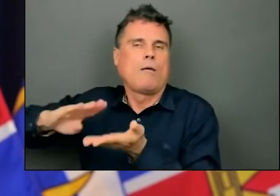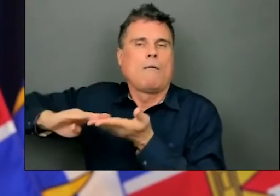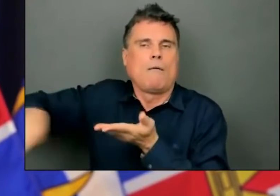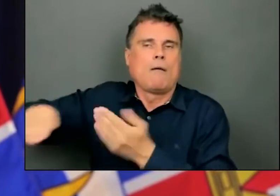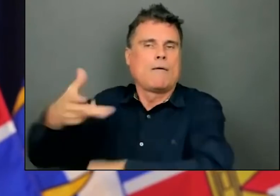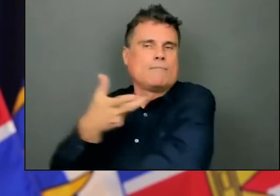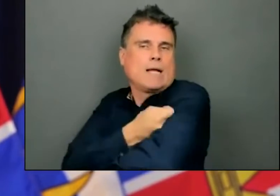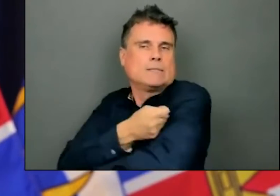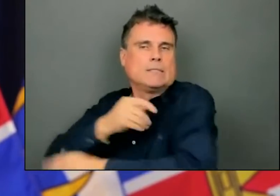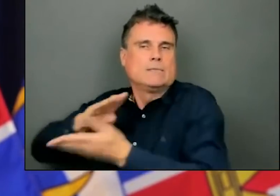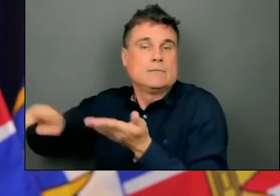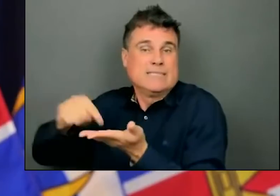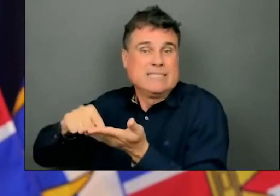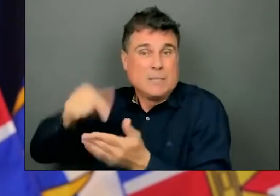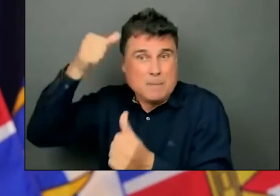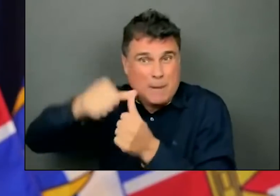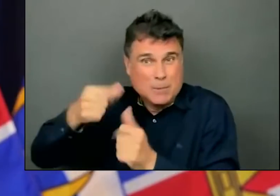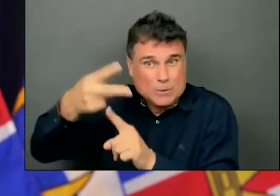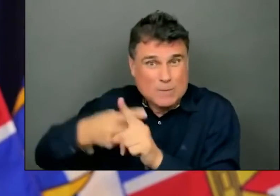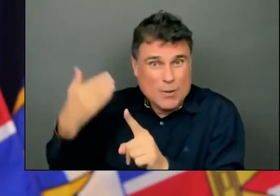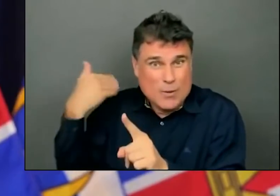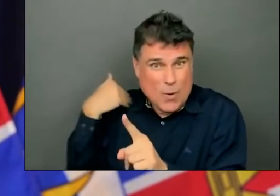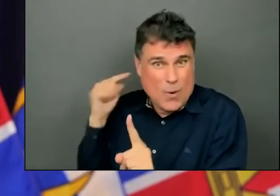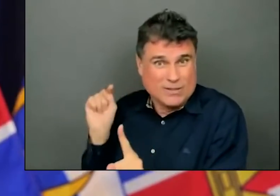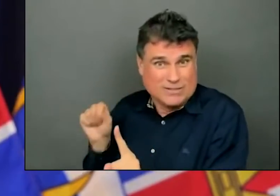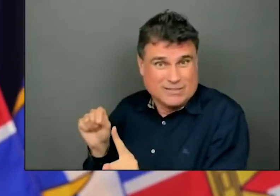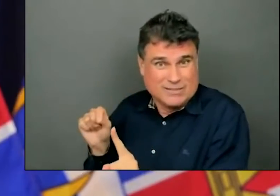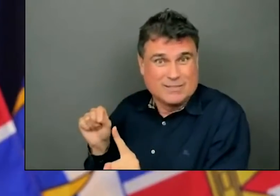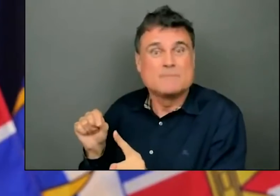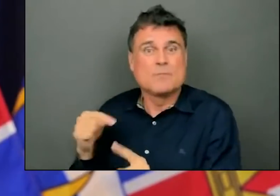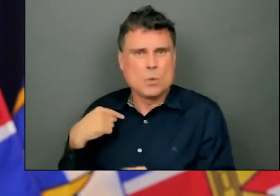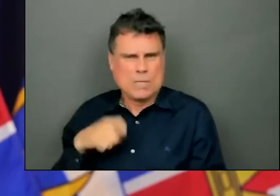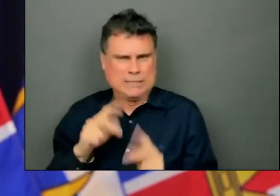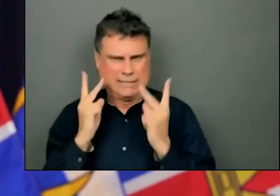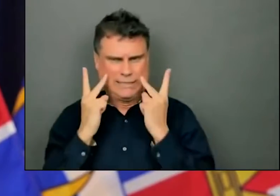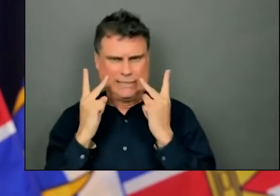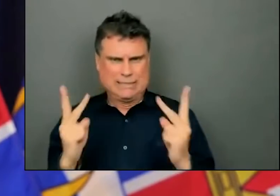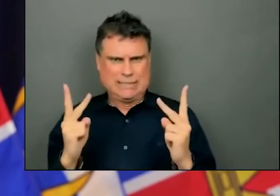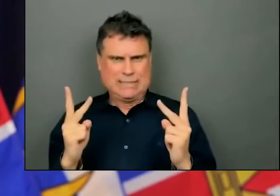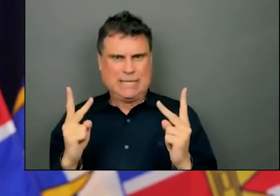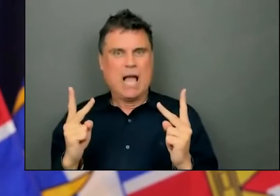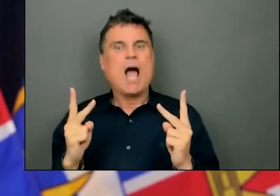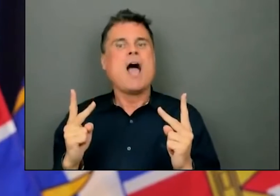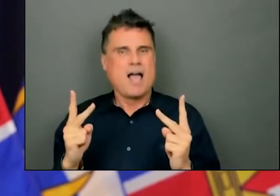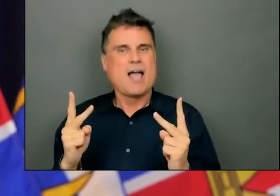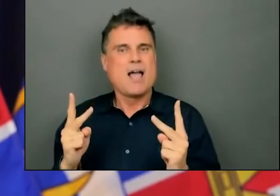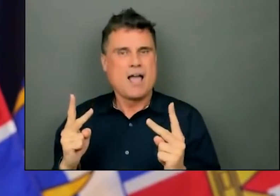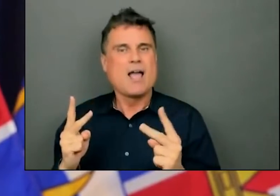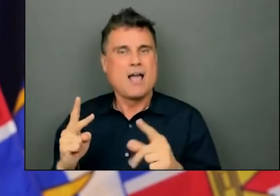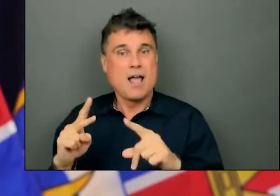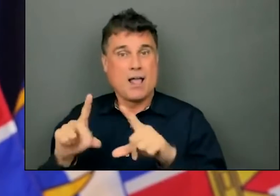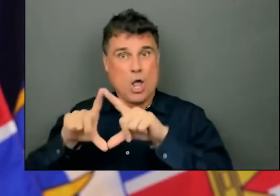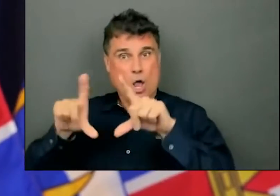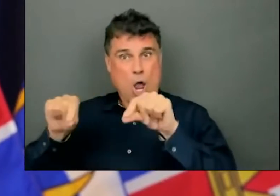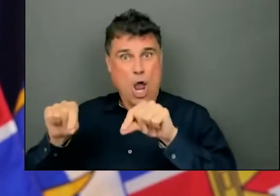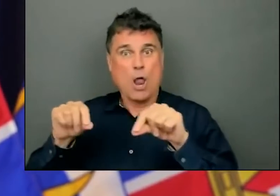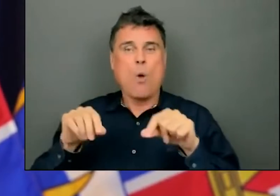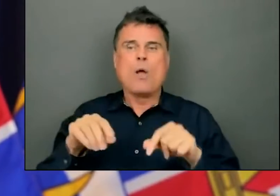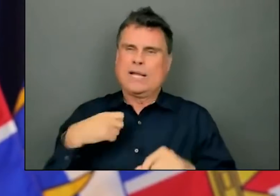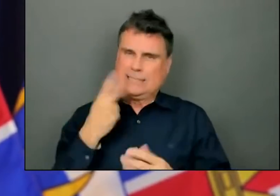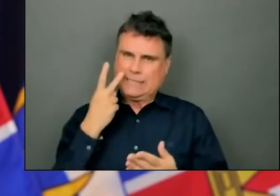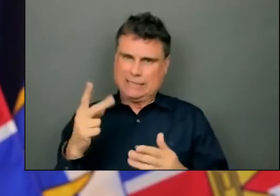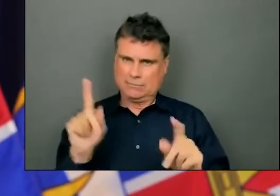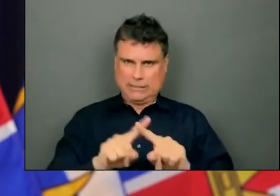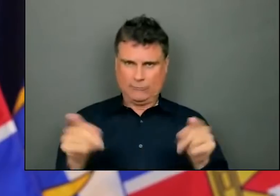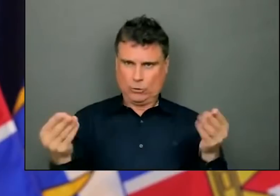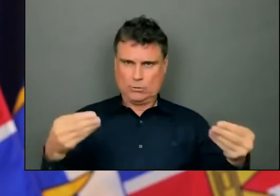do have ways of determining if a vaccine record is a true record, and we were following up on a few.